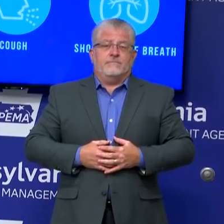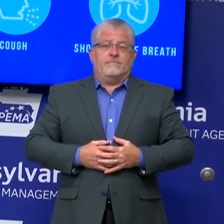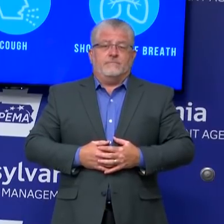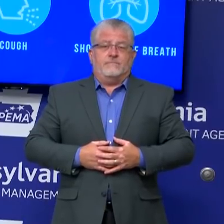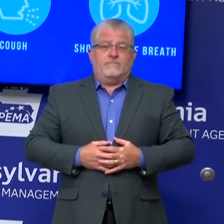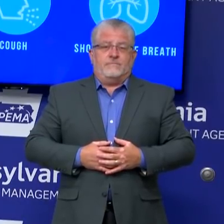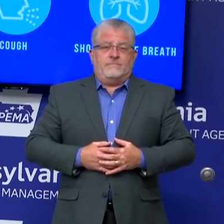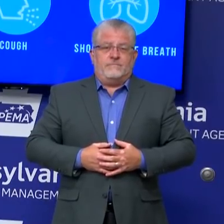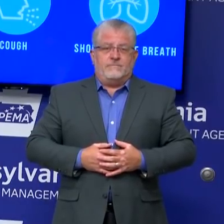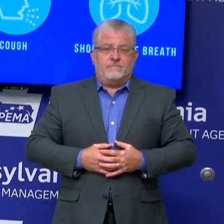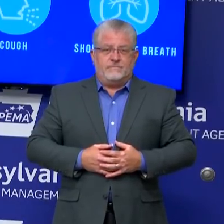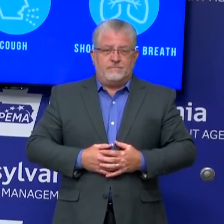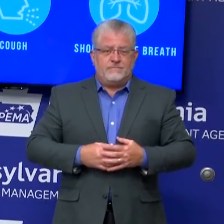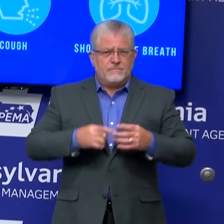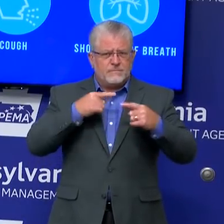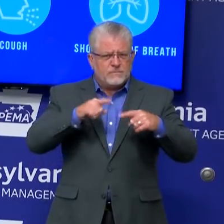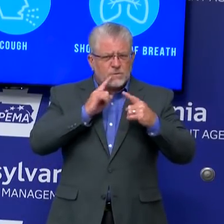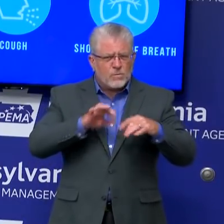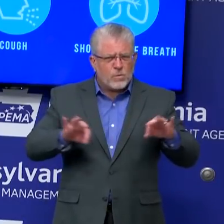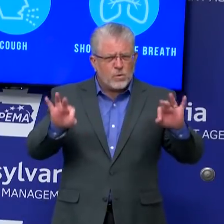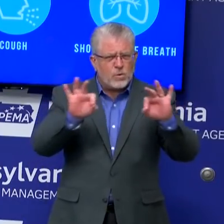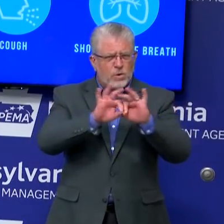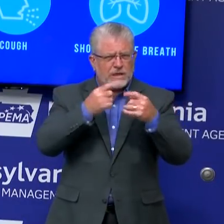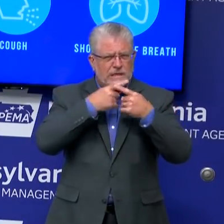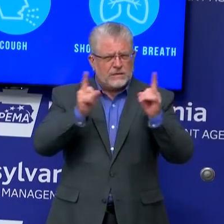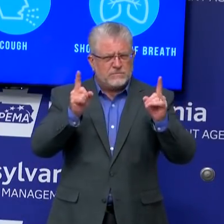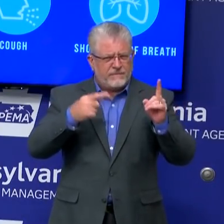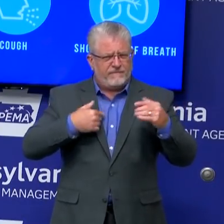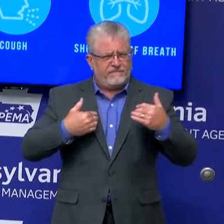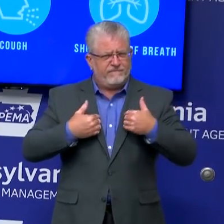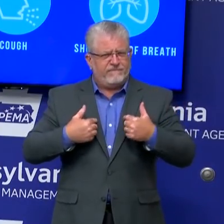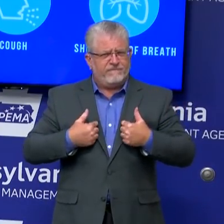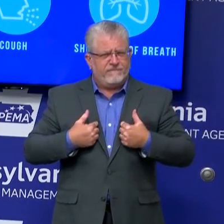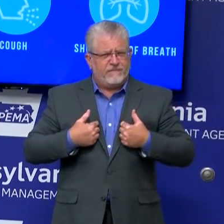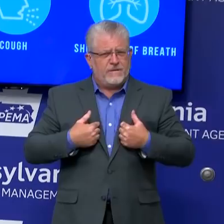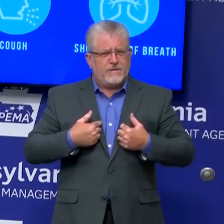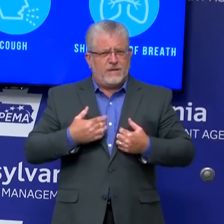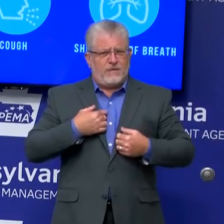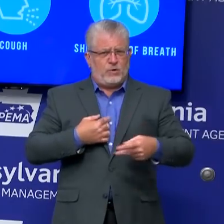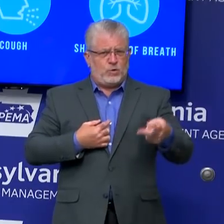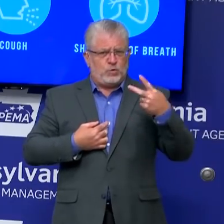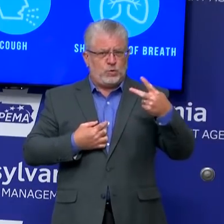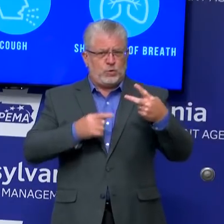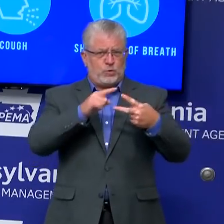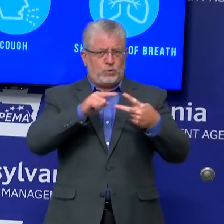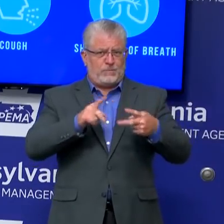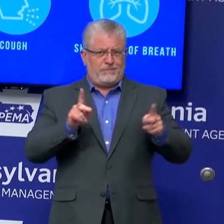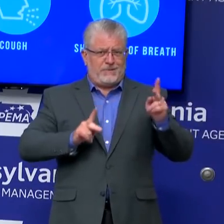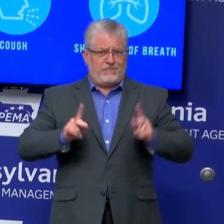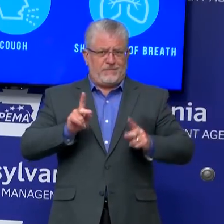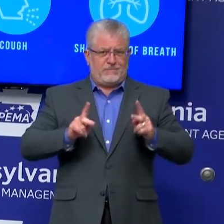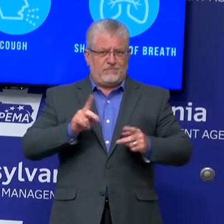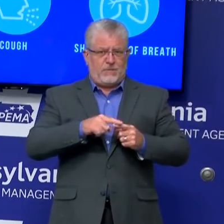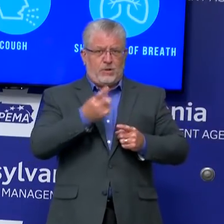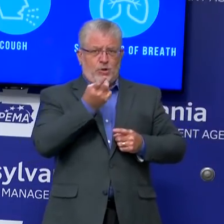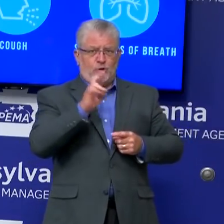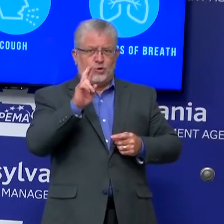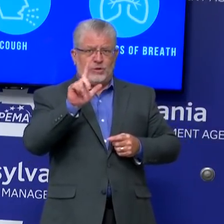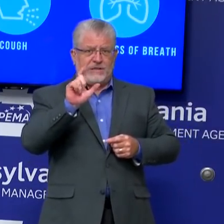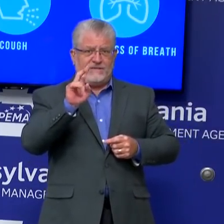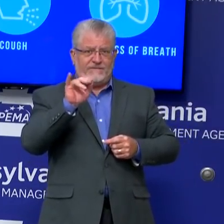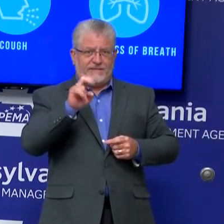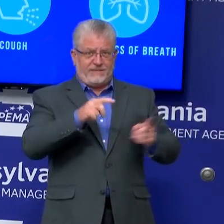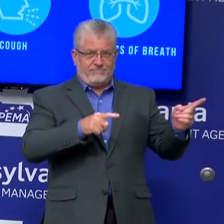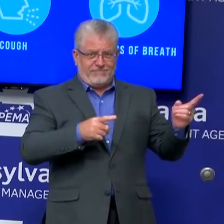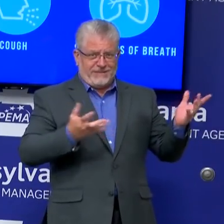for an important announcement, and we have two people. Dr. Levine is with me, and we have Dr. David Rubin,